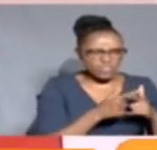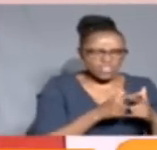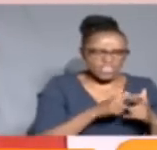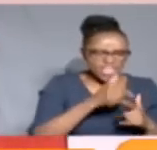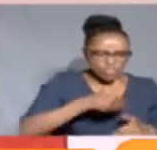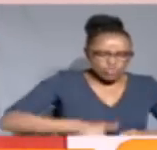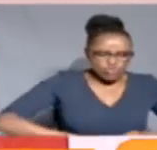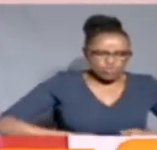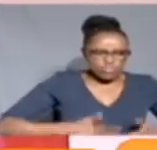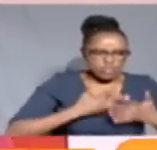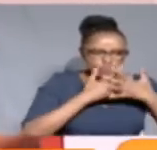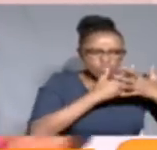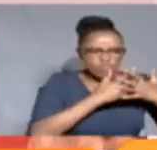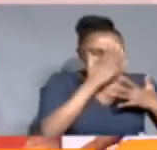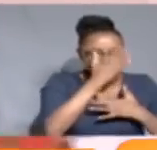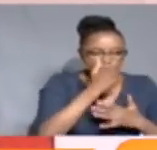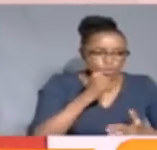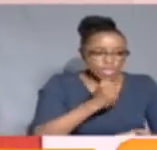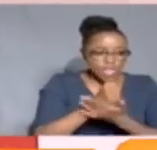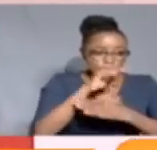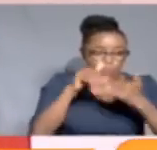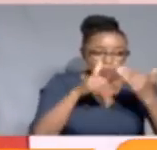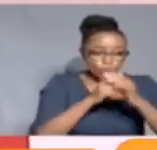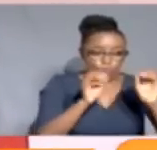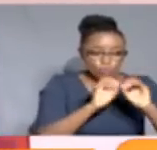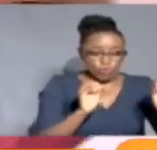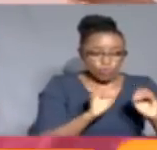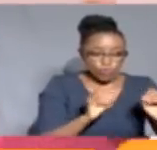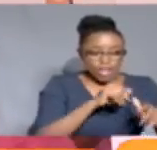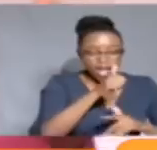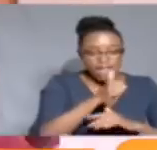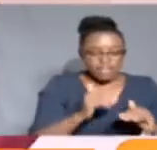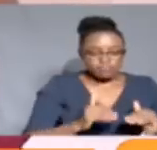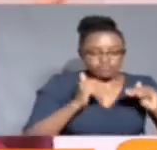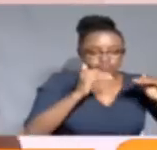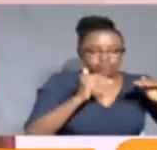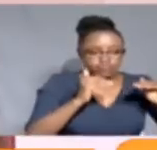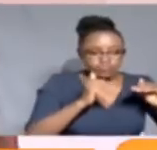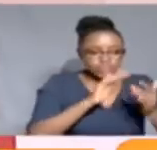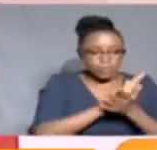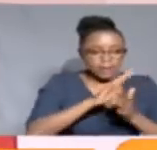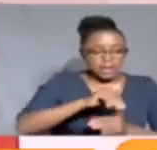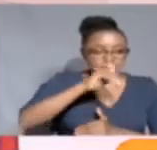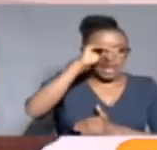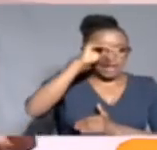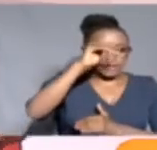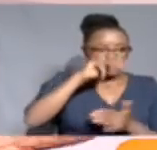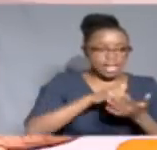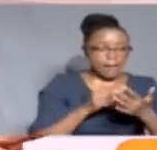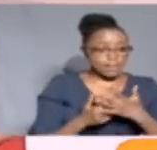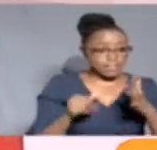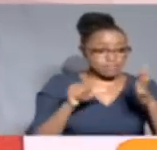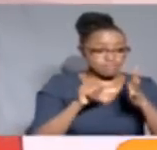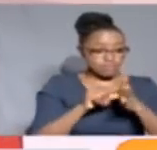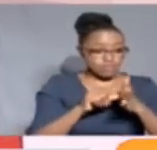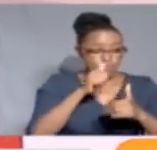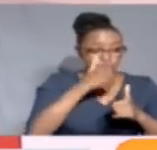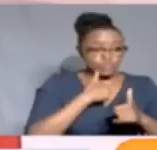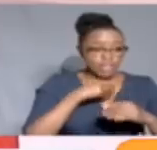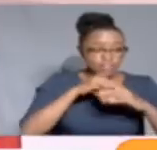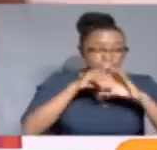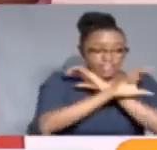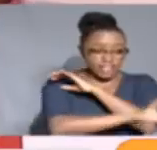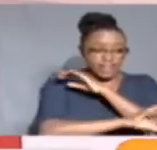prison, and because we couldn't help all of them, others graduated into now adults. That is a crisis situation happening in this